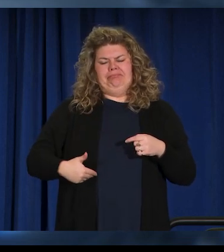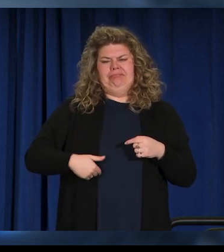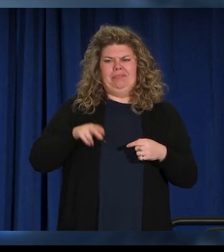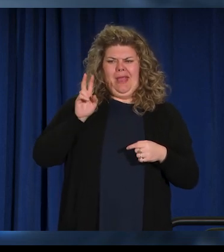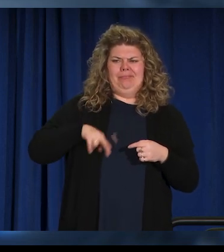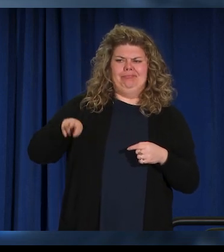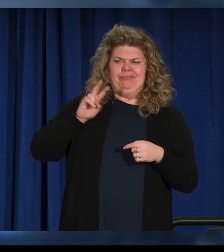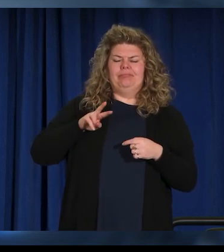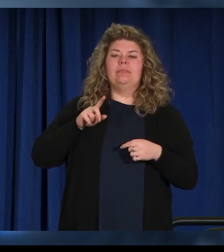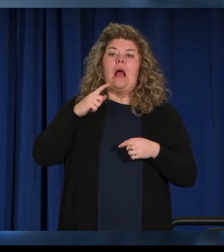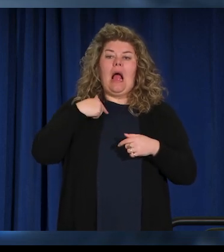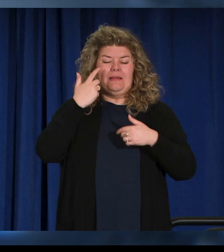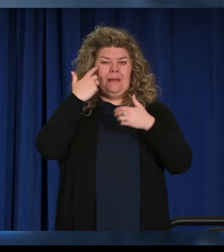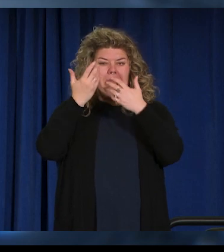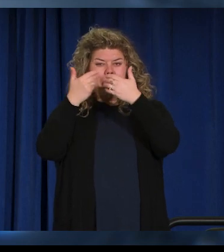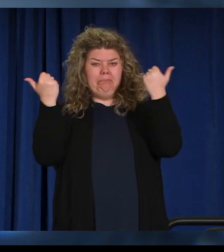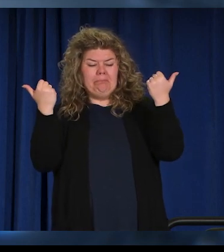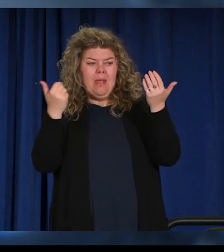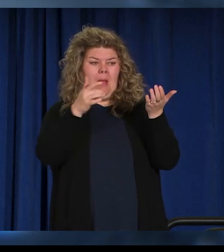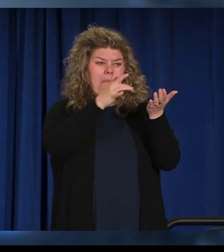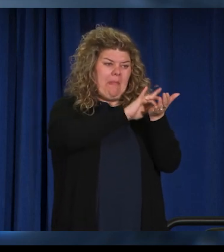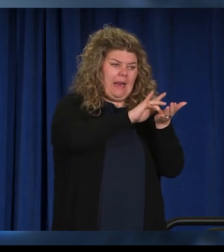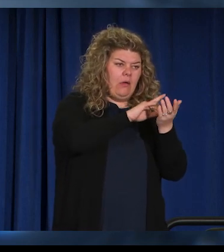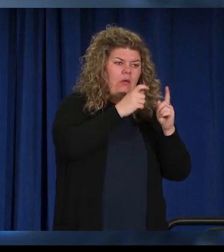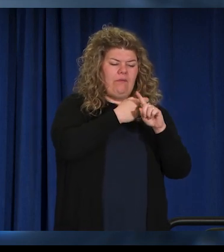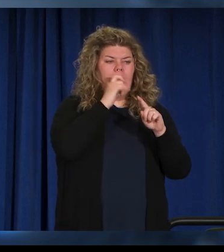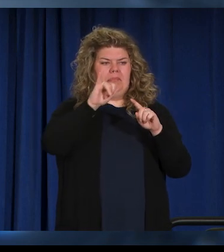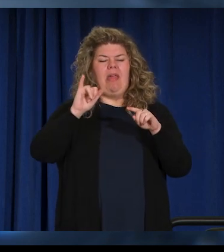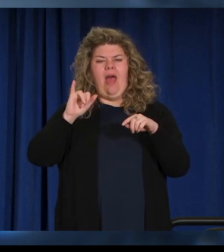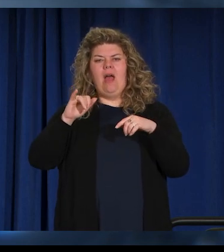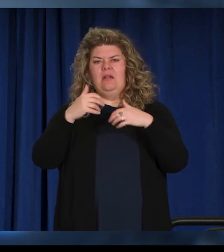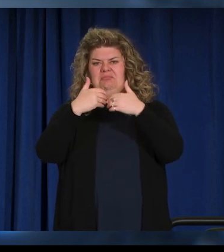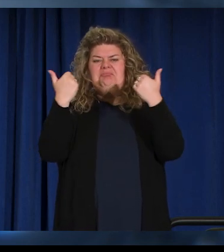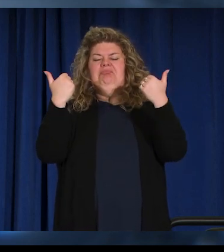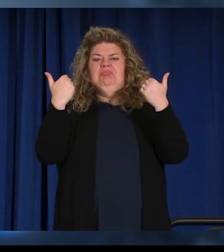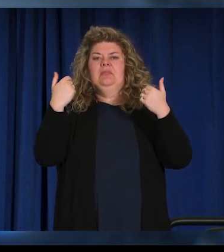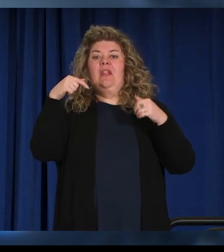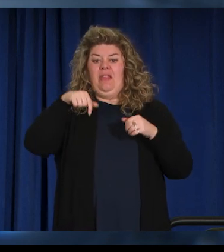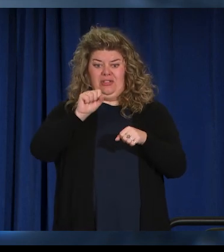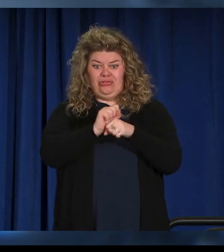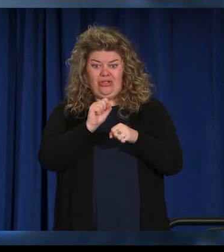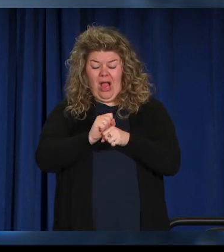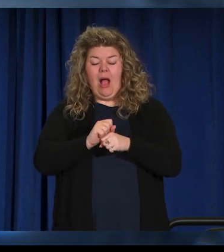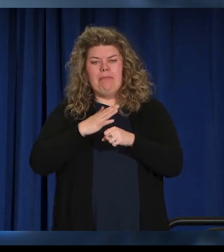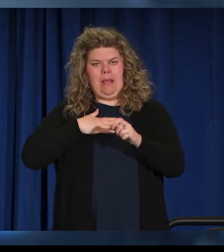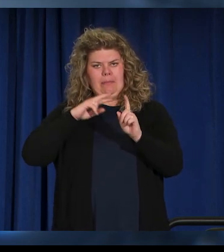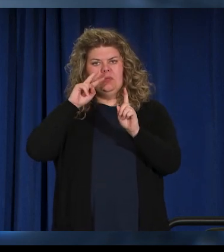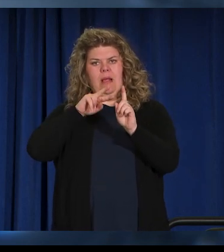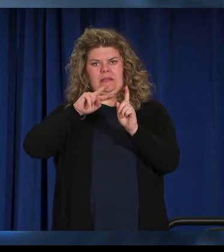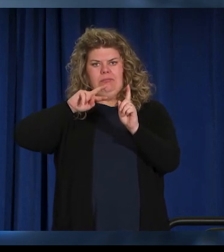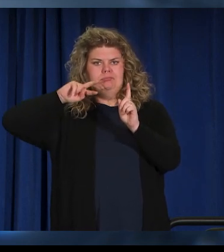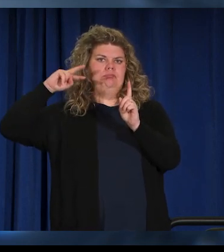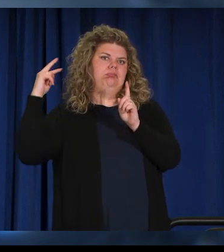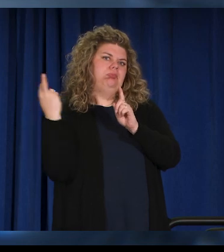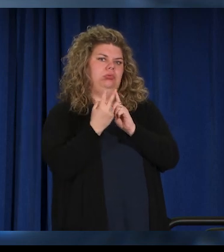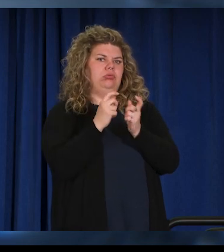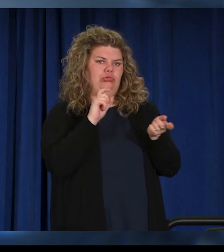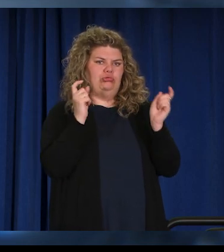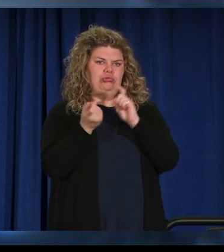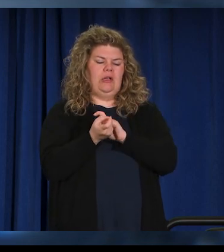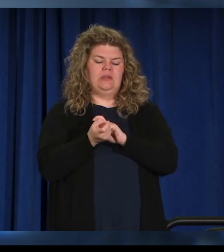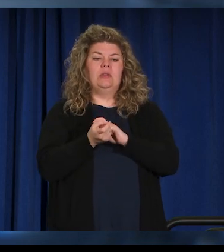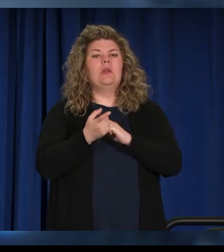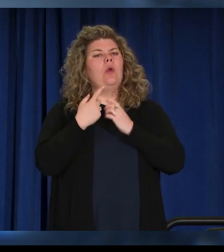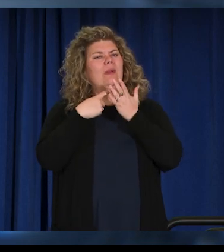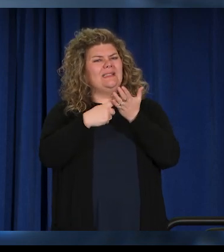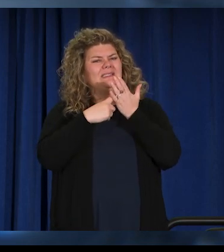separated medical conditions from neurological variation, and since working this job, my perspective has definitely shifted. So when discussing the different types